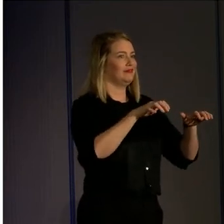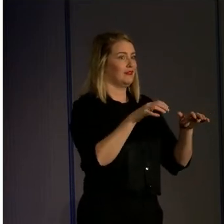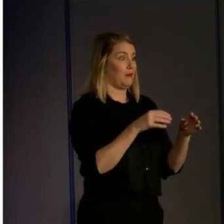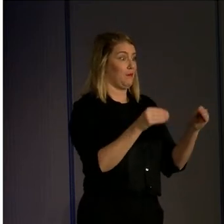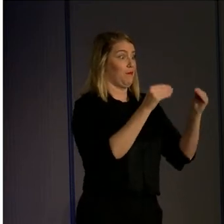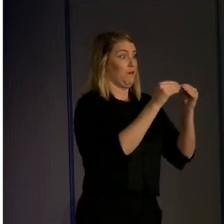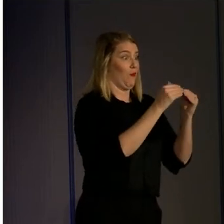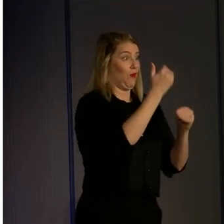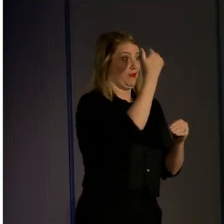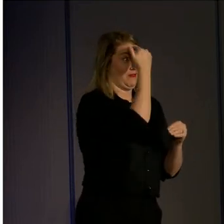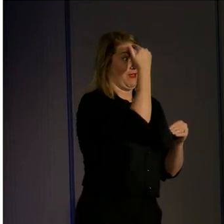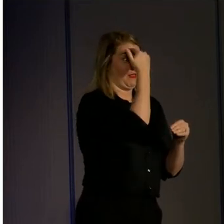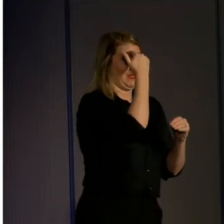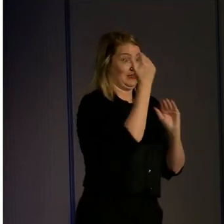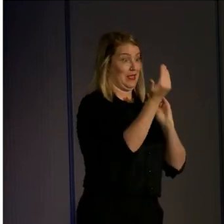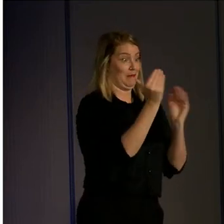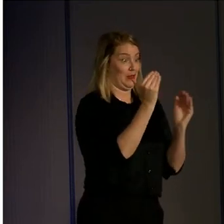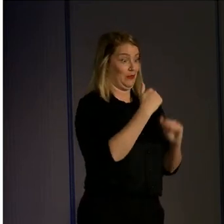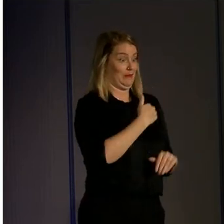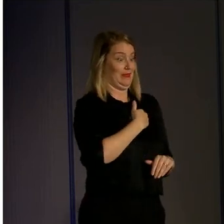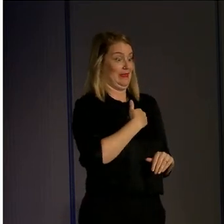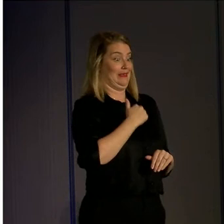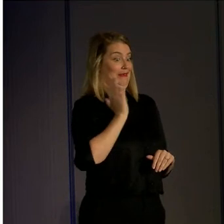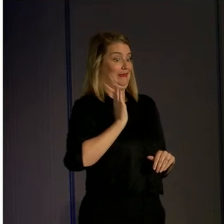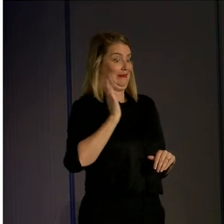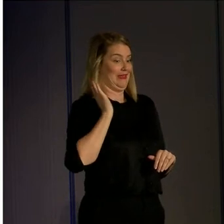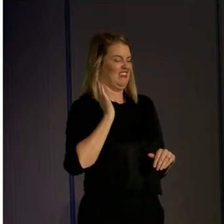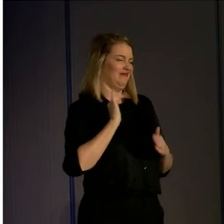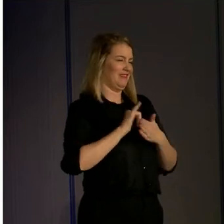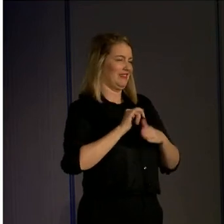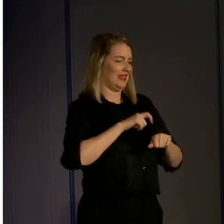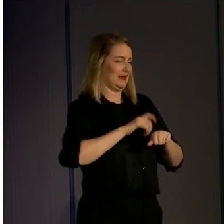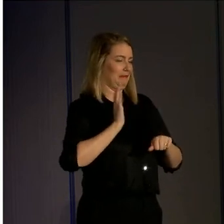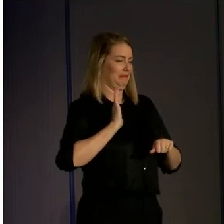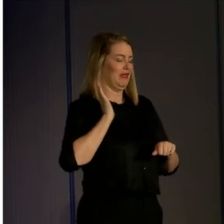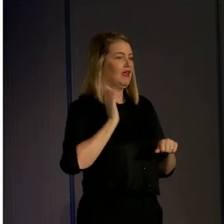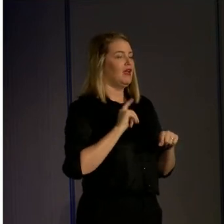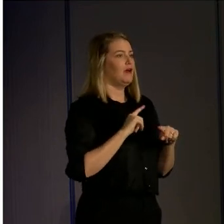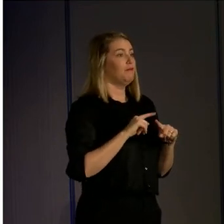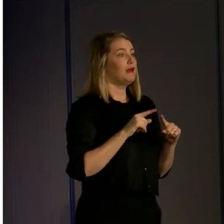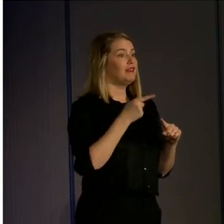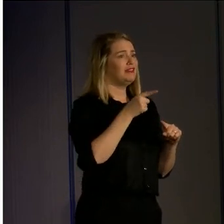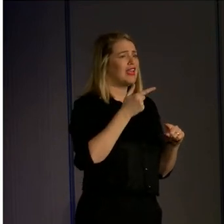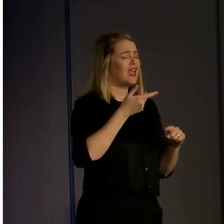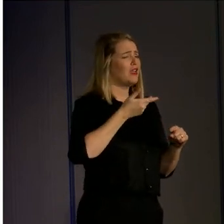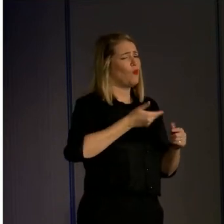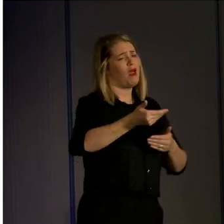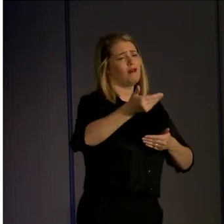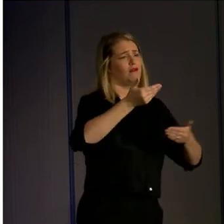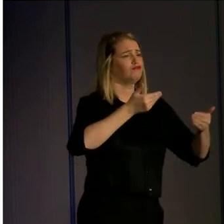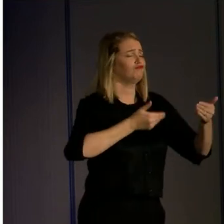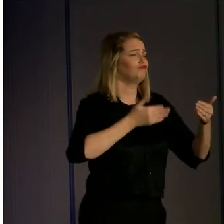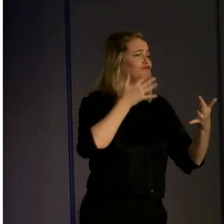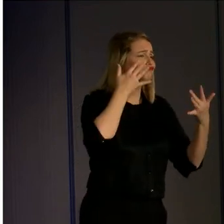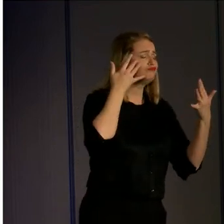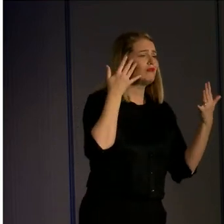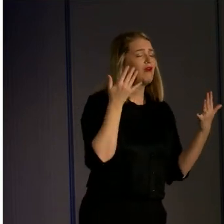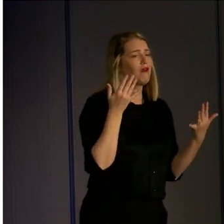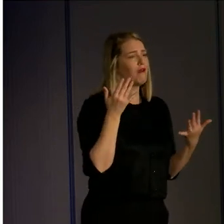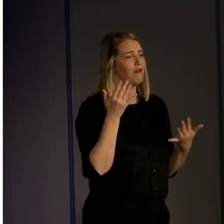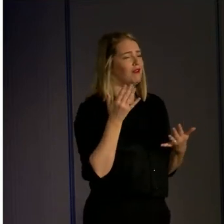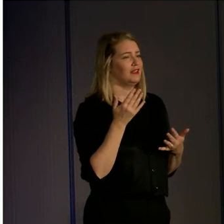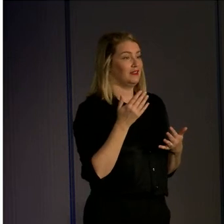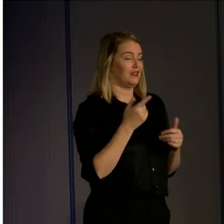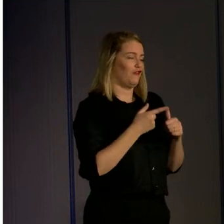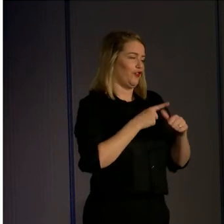more knowledge than me at the time and being so welcomed in, feeling all, you know, obviously